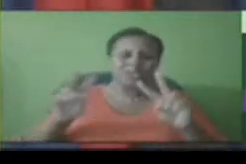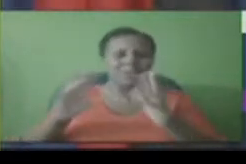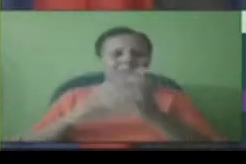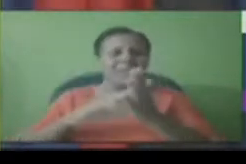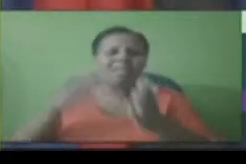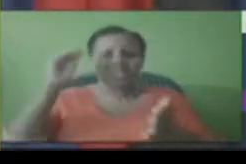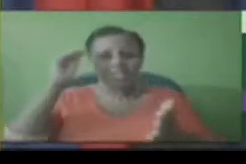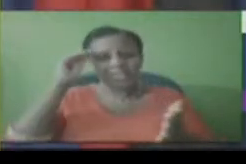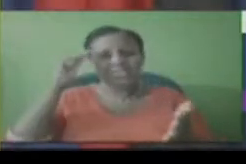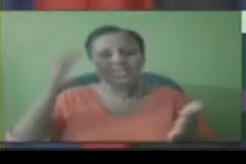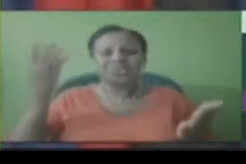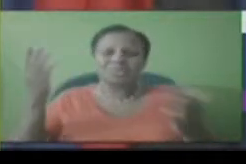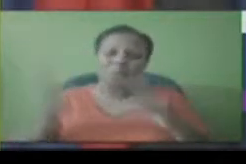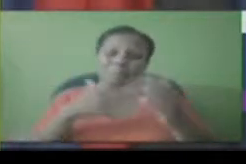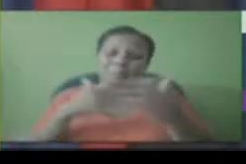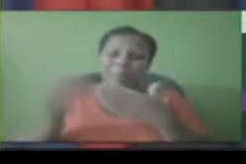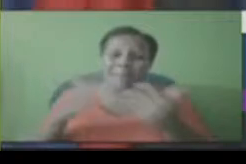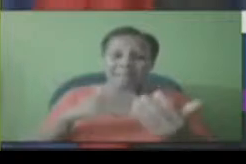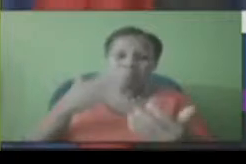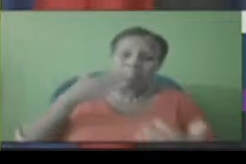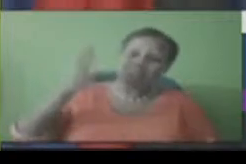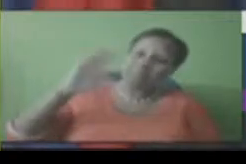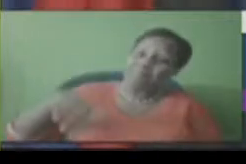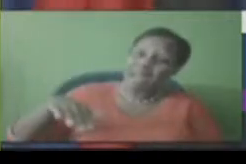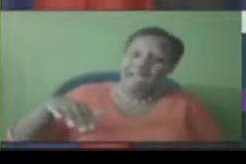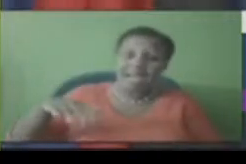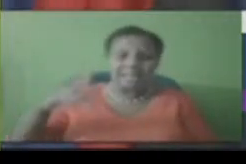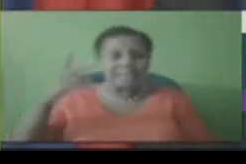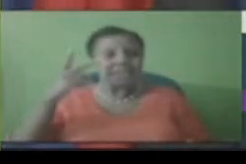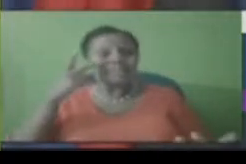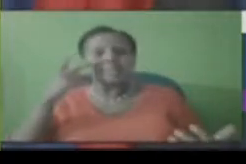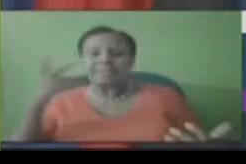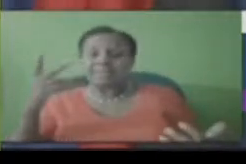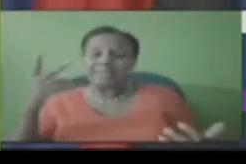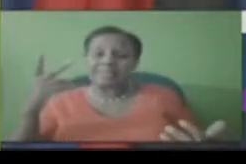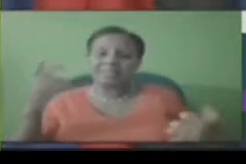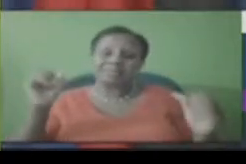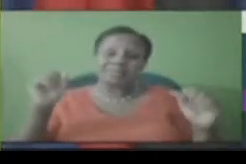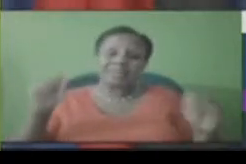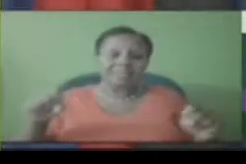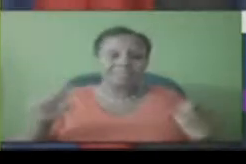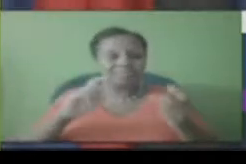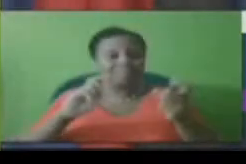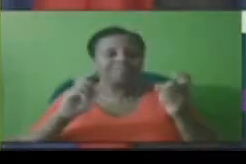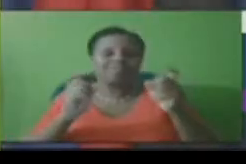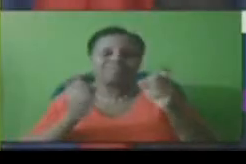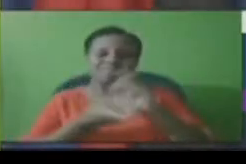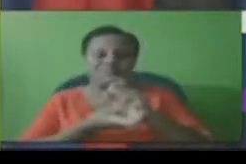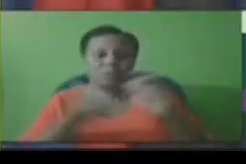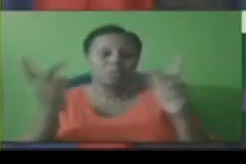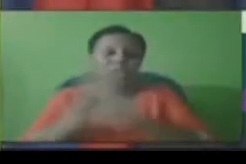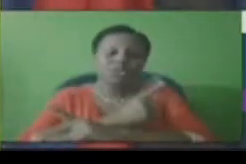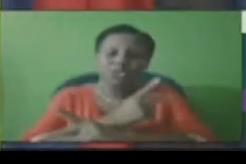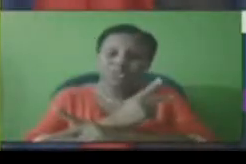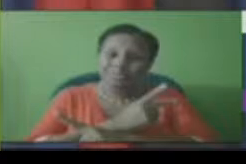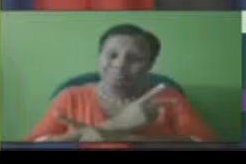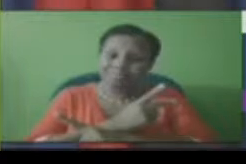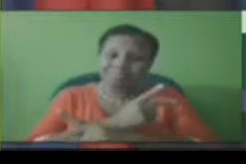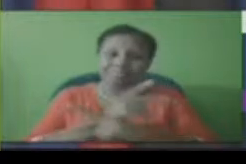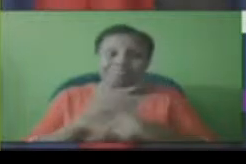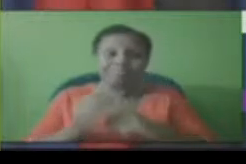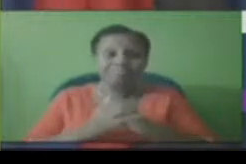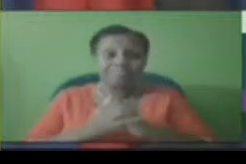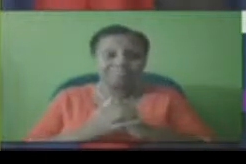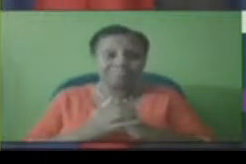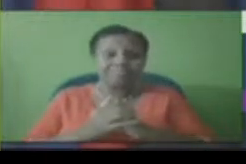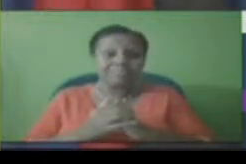worse. And differences of opinion ought to remain that. There are very, very strong